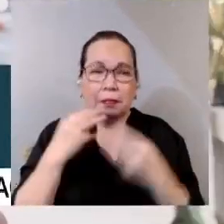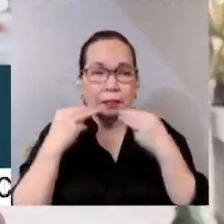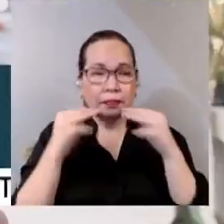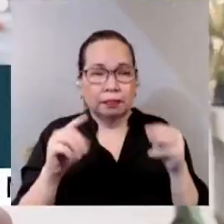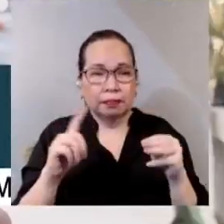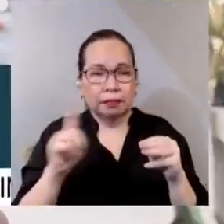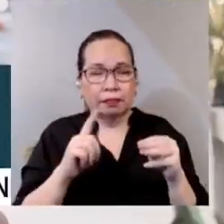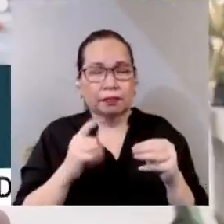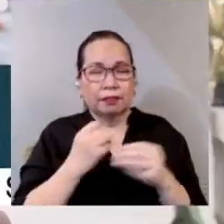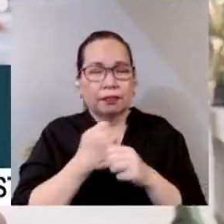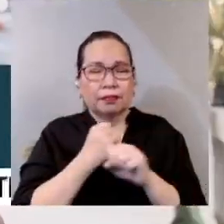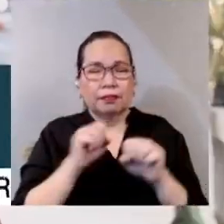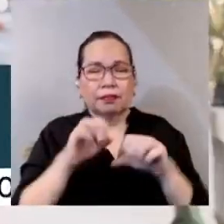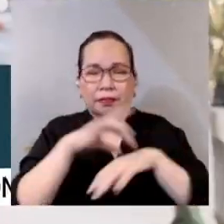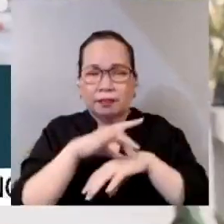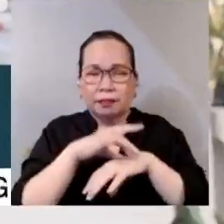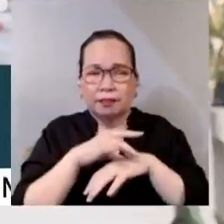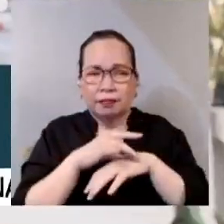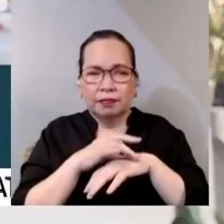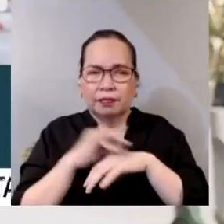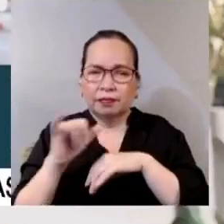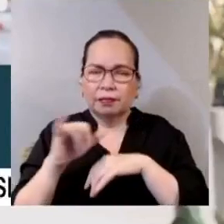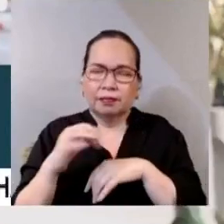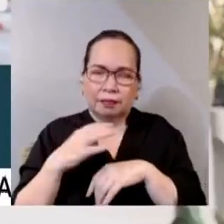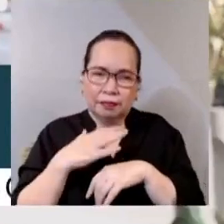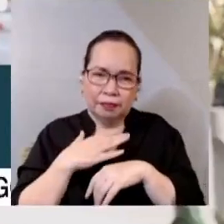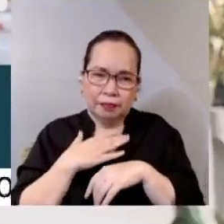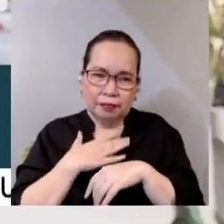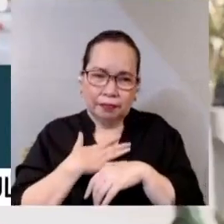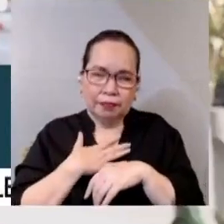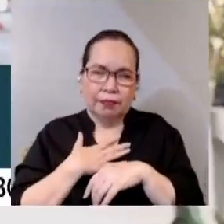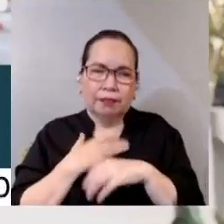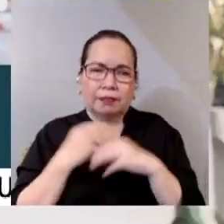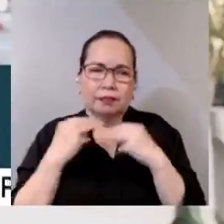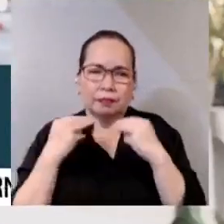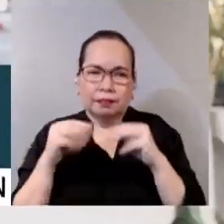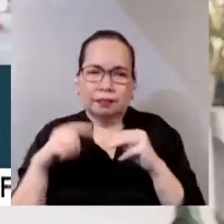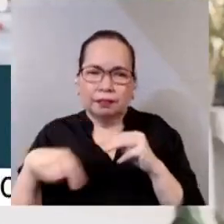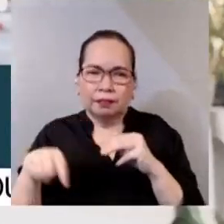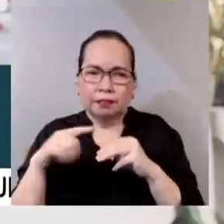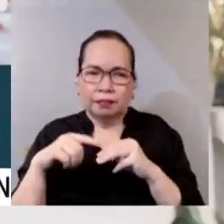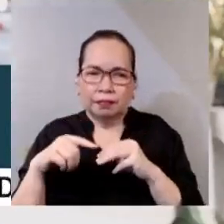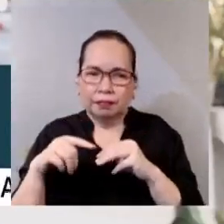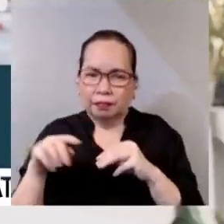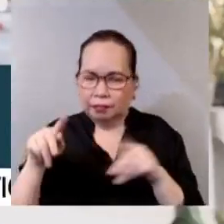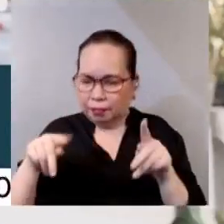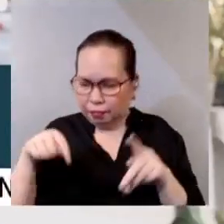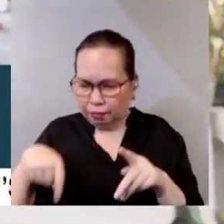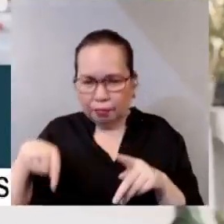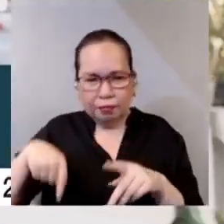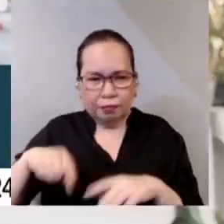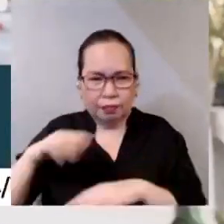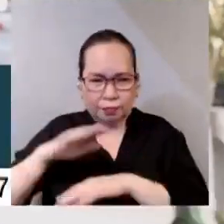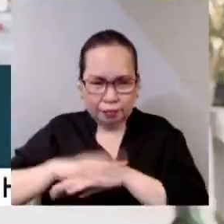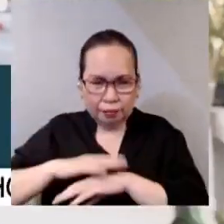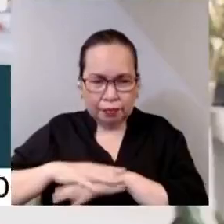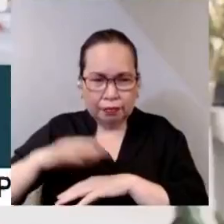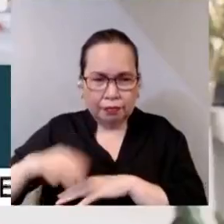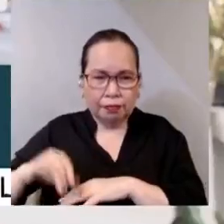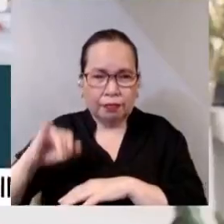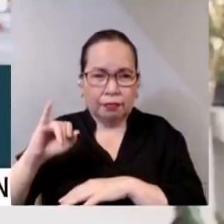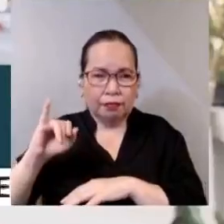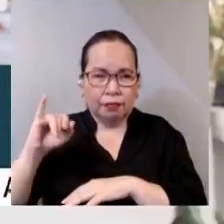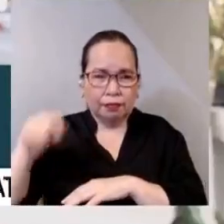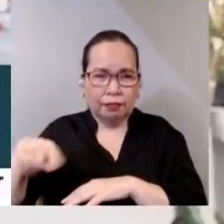is the same message that us as Native people believe that our home is